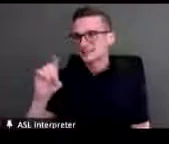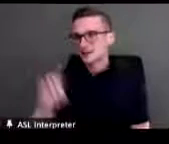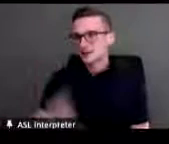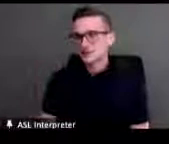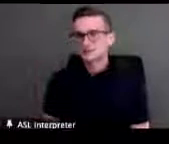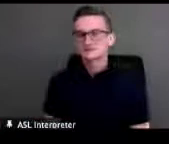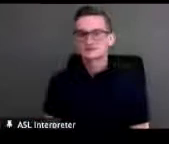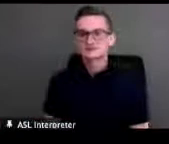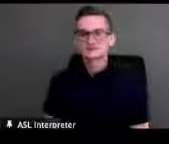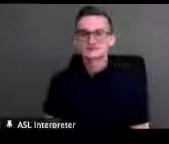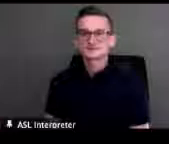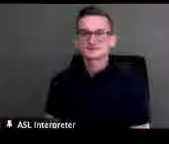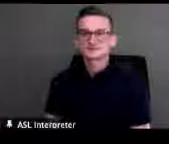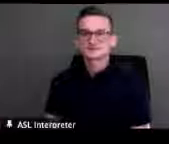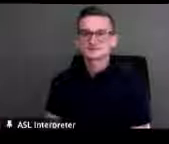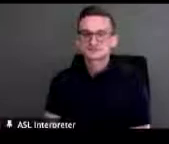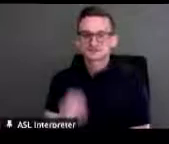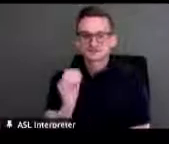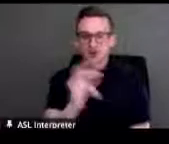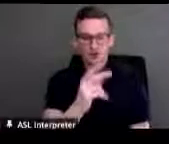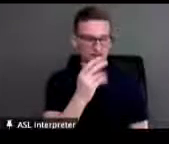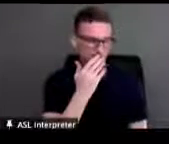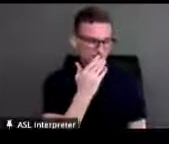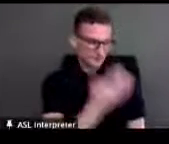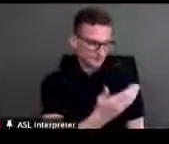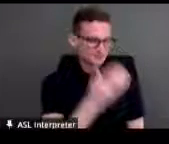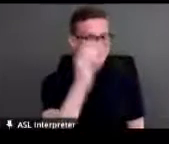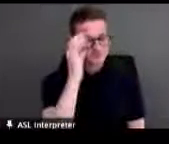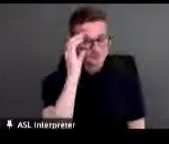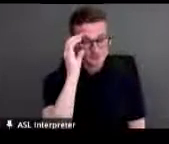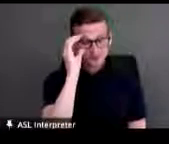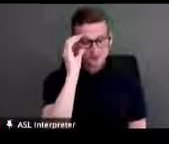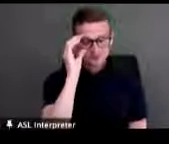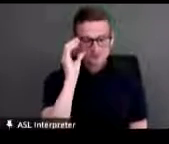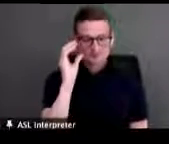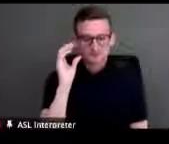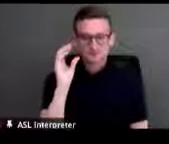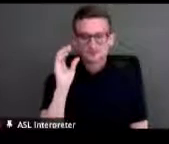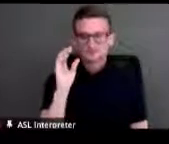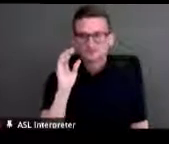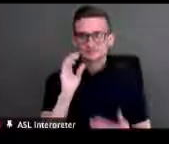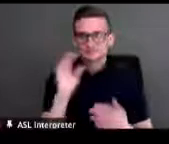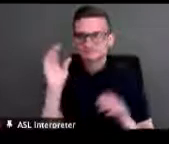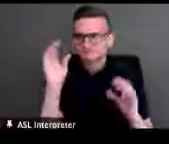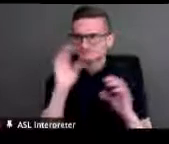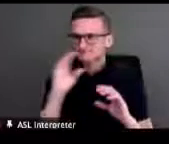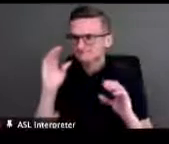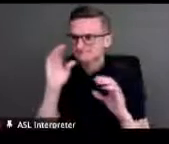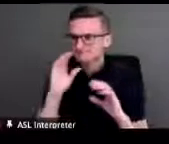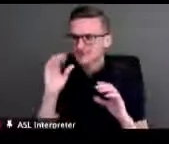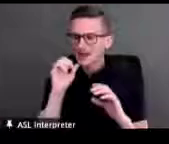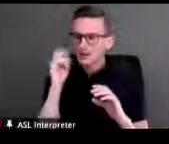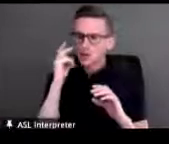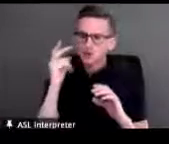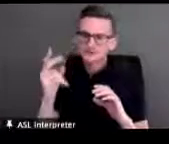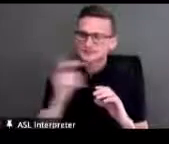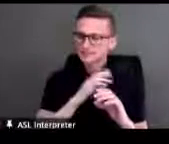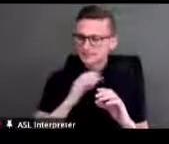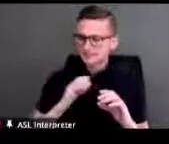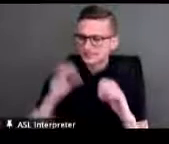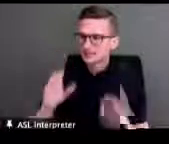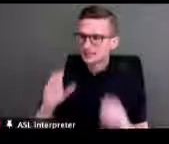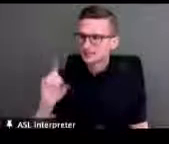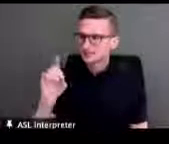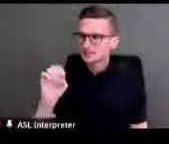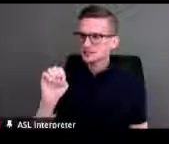All right, thank you. And let's see, I don't see Commissioner Derek Taylor, but I'll just say his name out